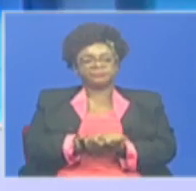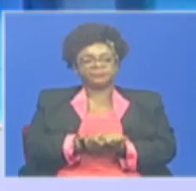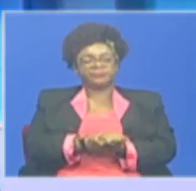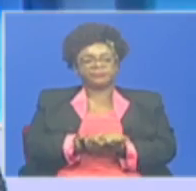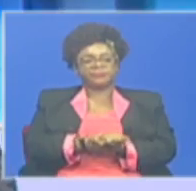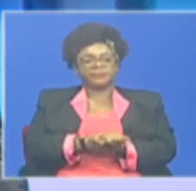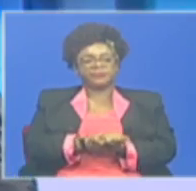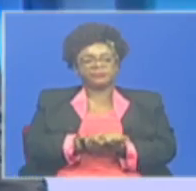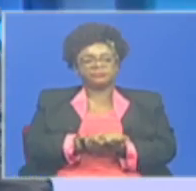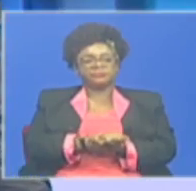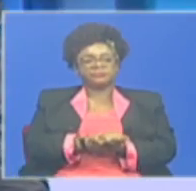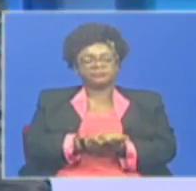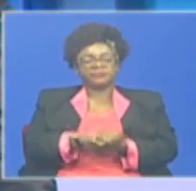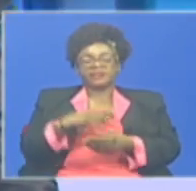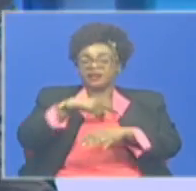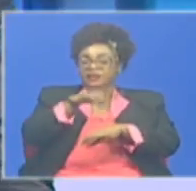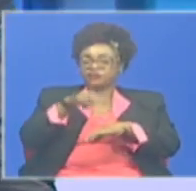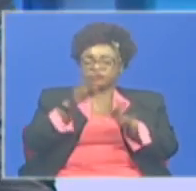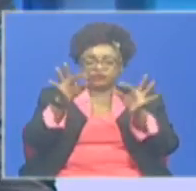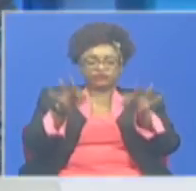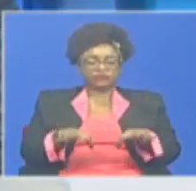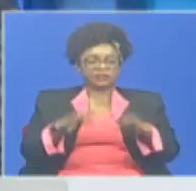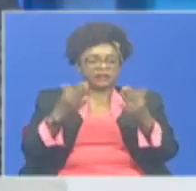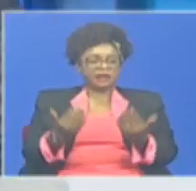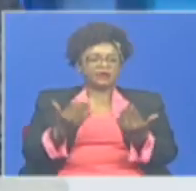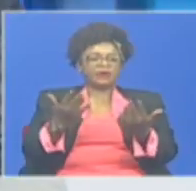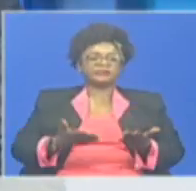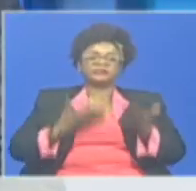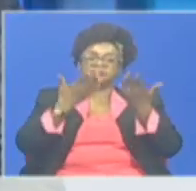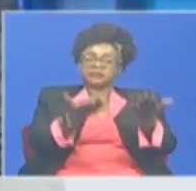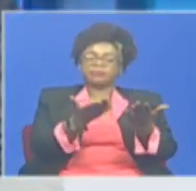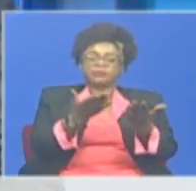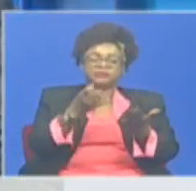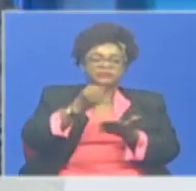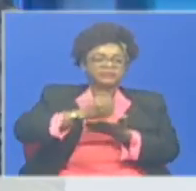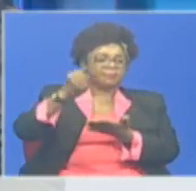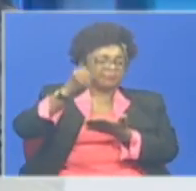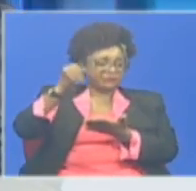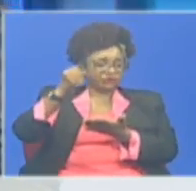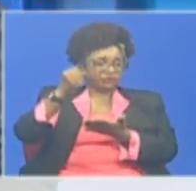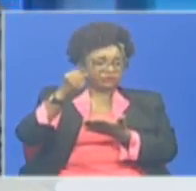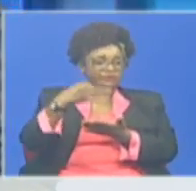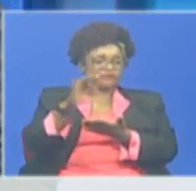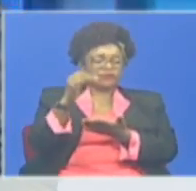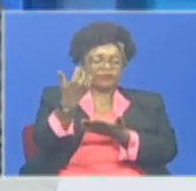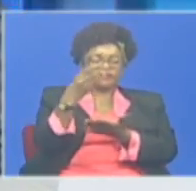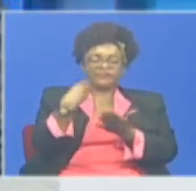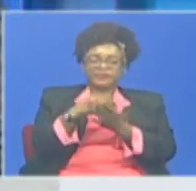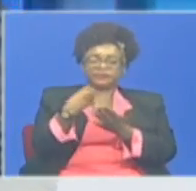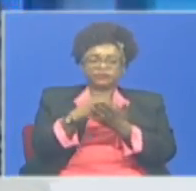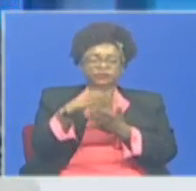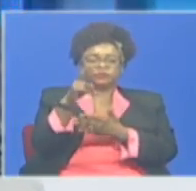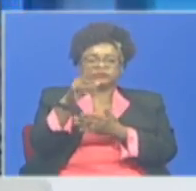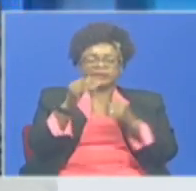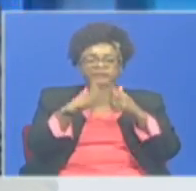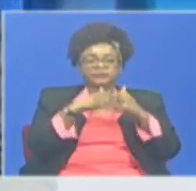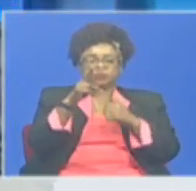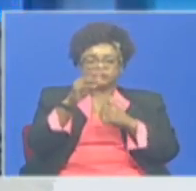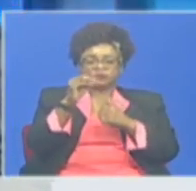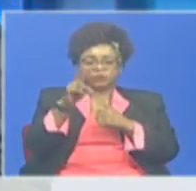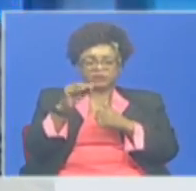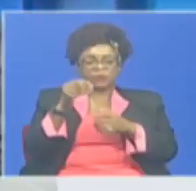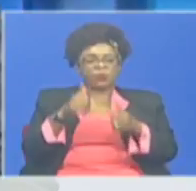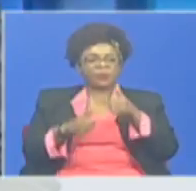of the cents. The National Treasury has tabled the second supplementary budget for the financial year 2019-2020, in which there is a